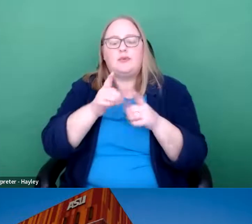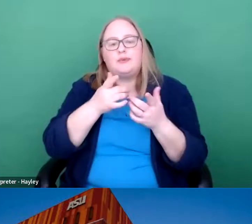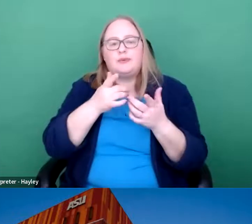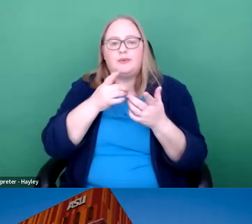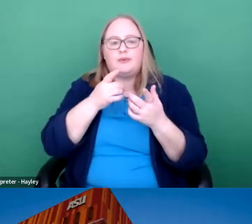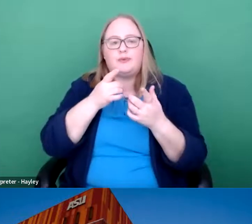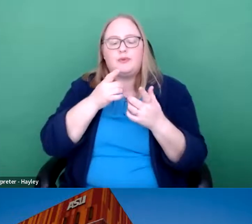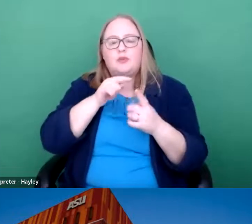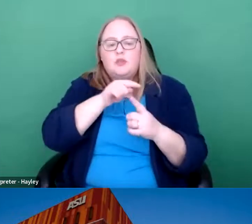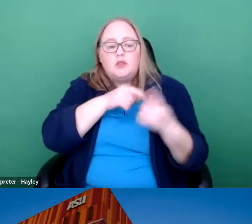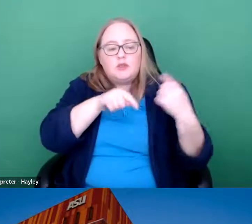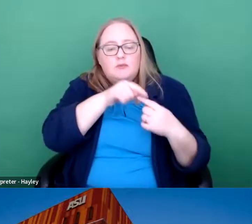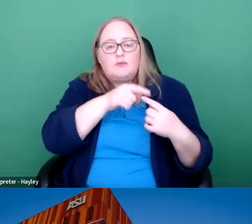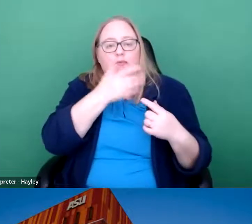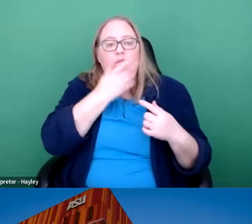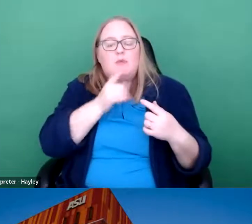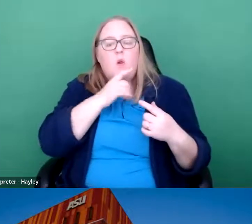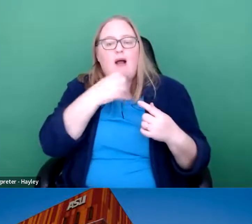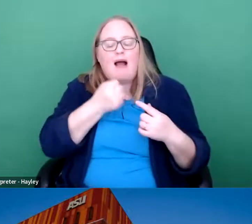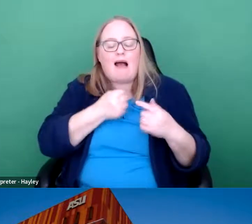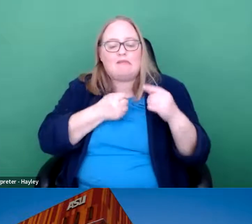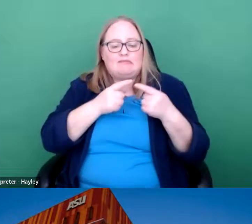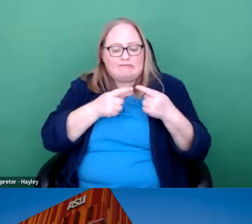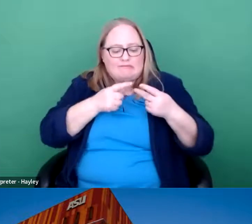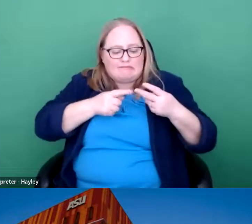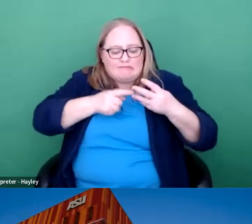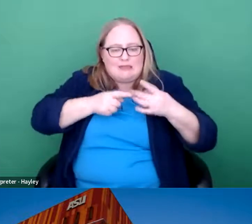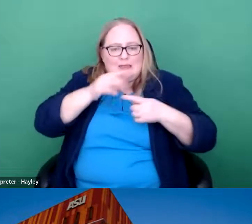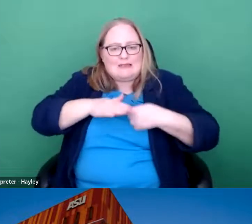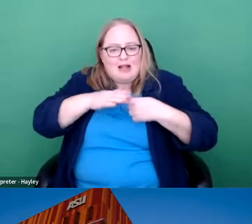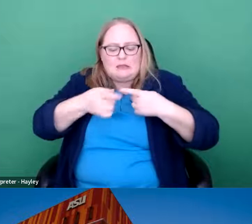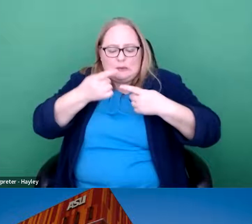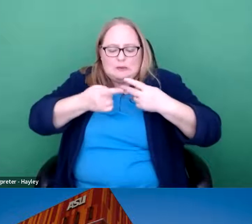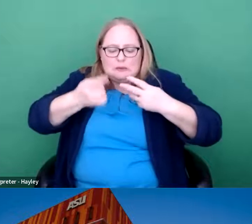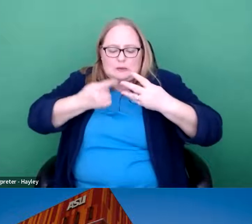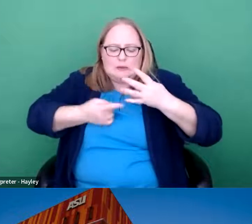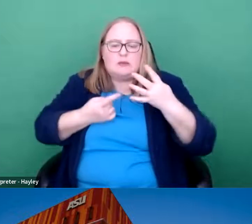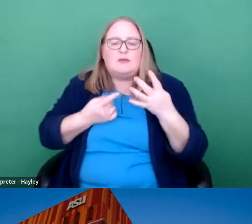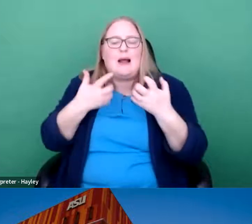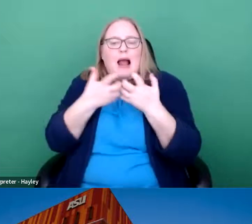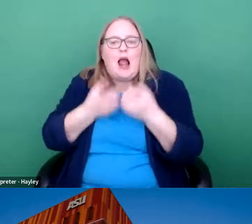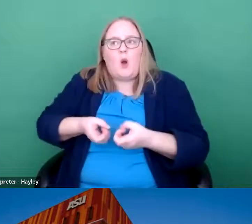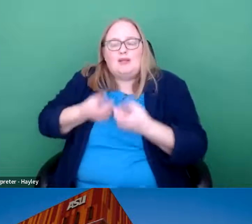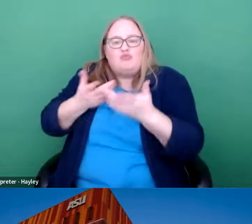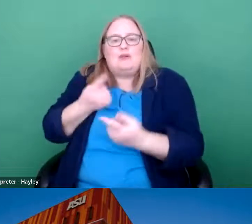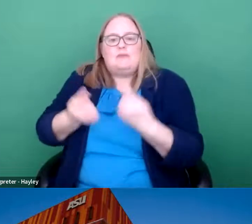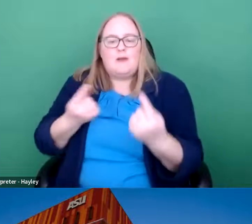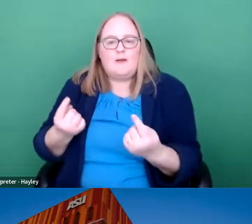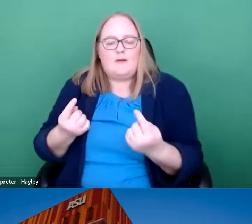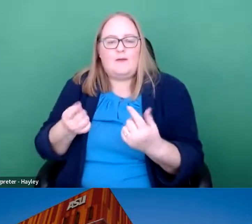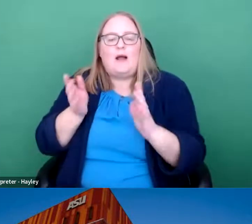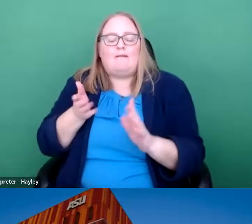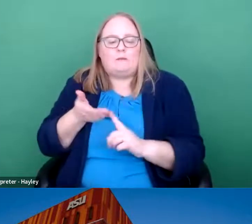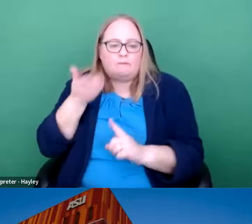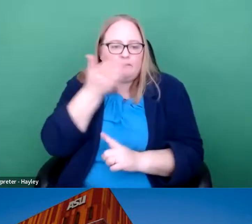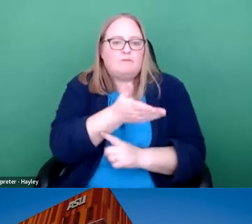these express themselves in this digital or social digital way, we need to go to where the people are and understand the lived reality